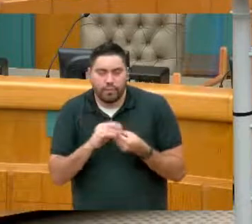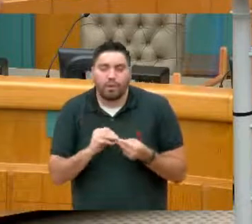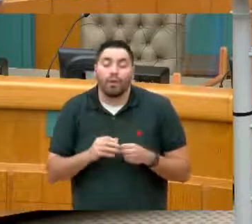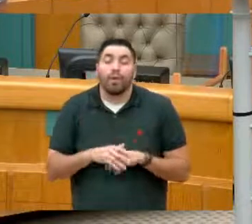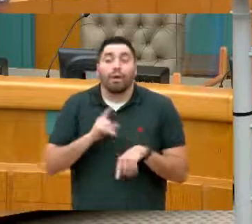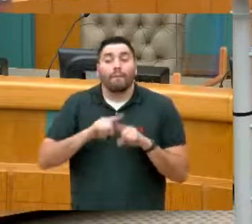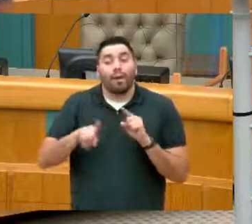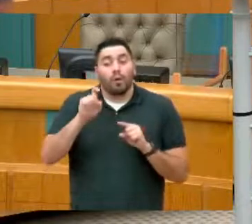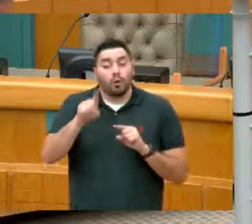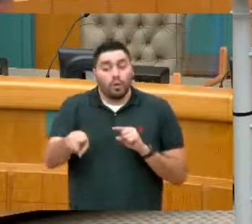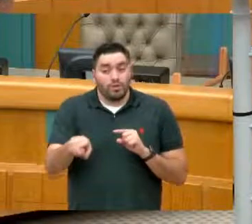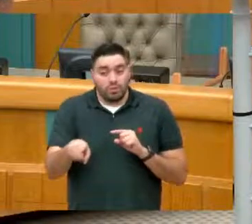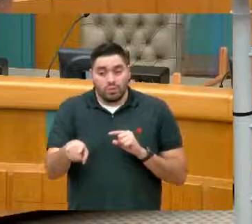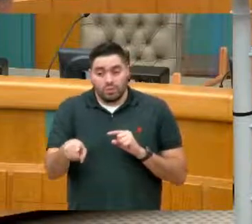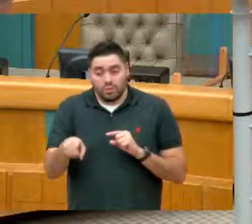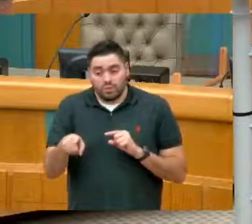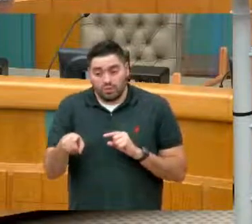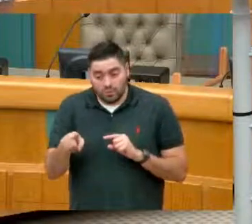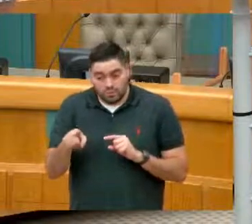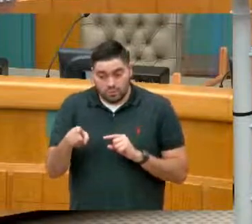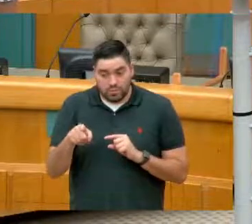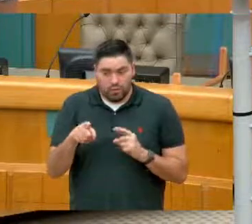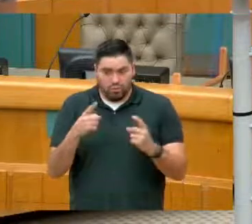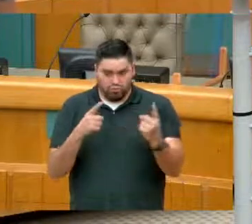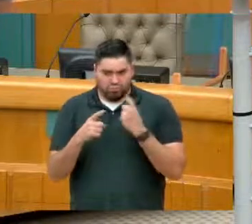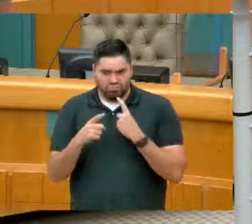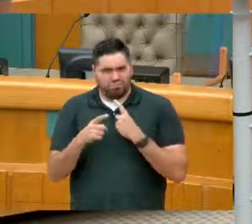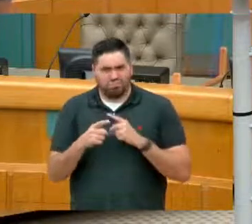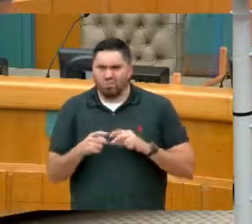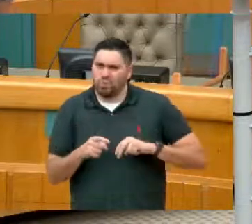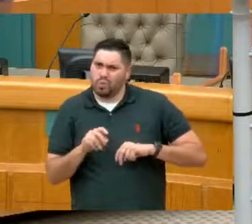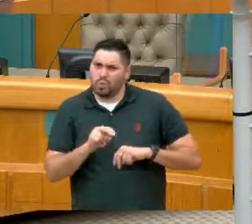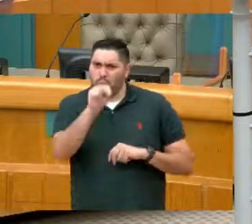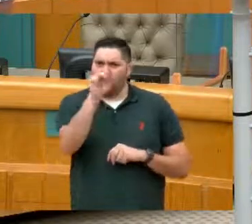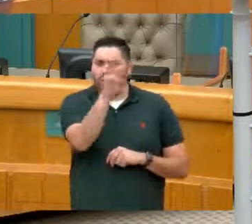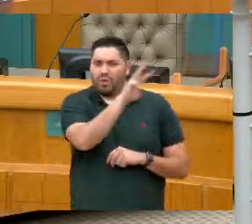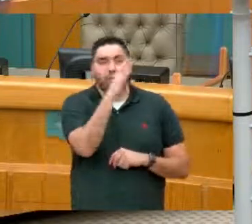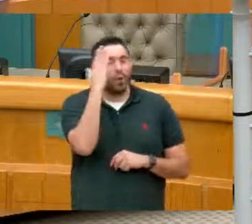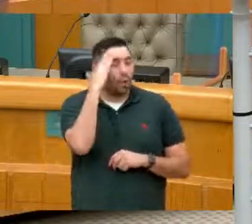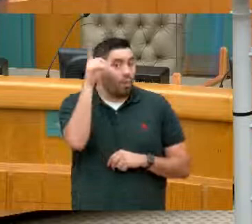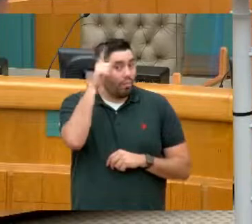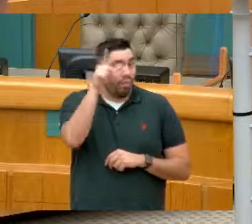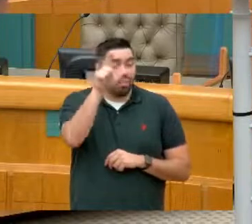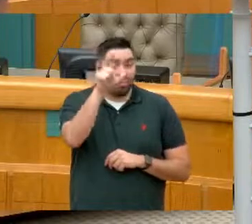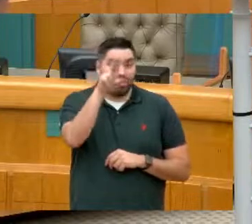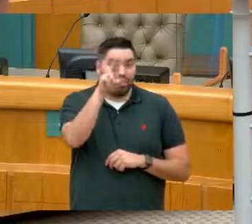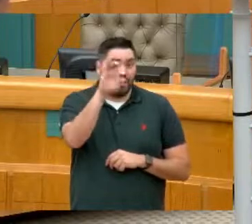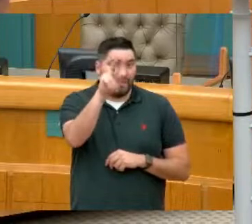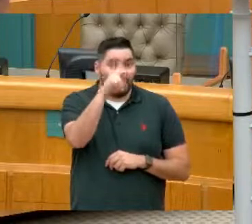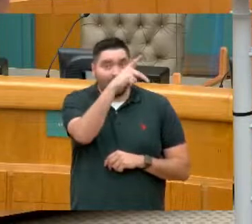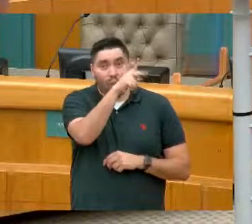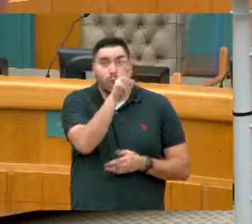go, the more COVID is taking off. So it looks like the public health director wants to jump in here.